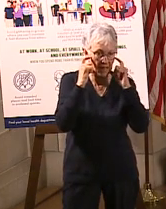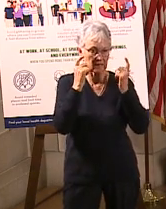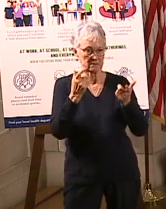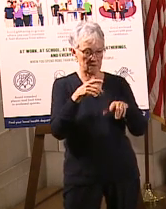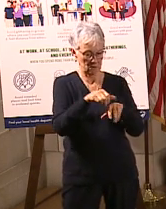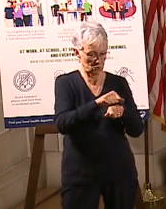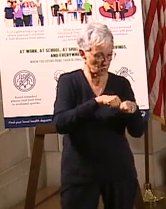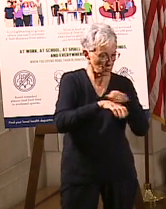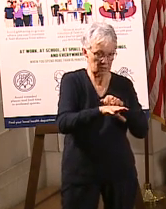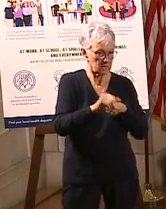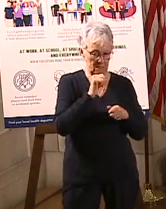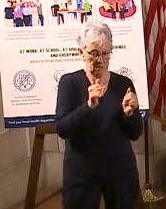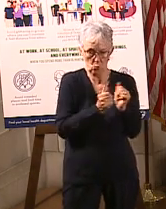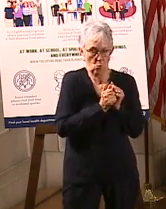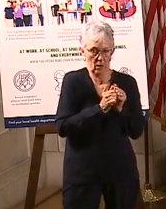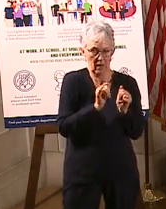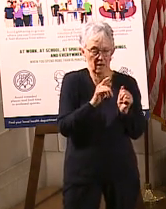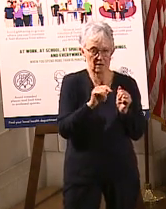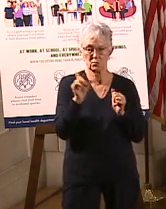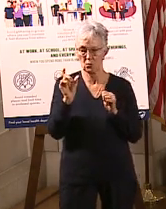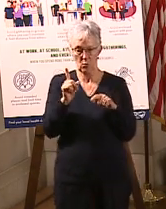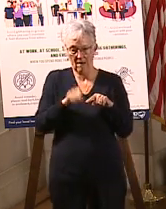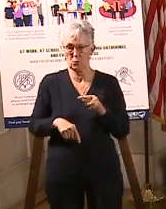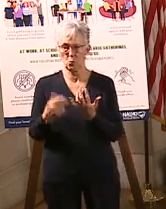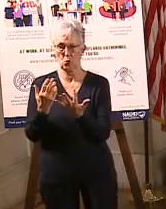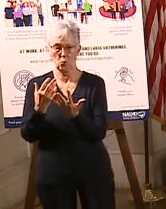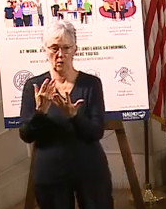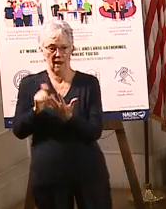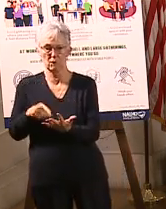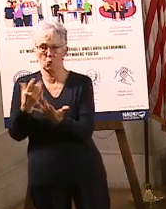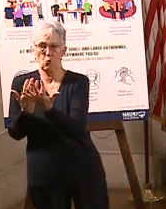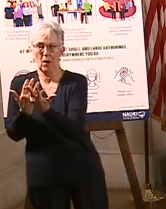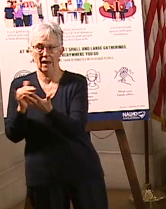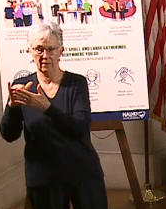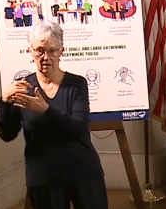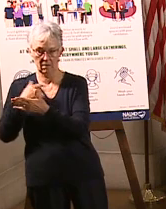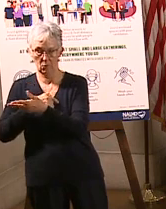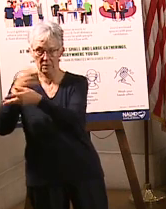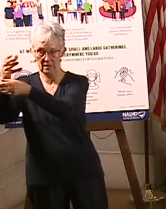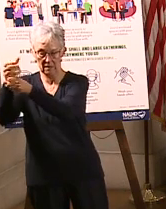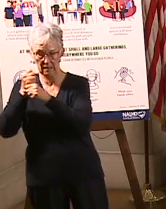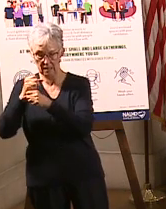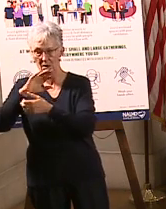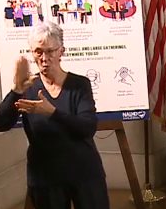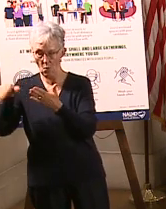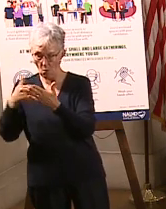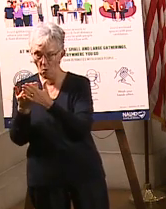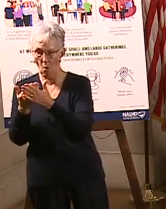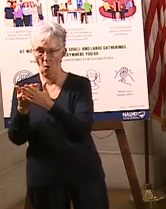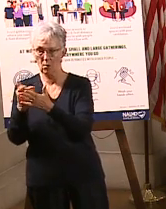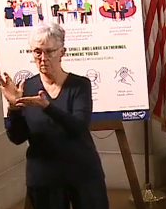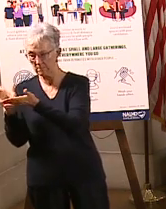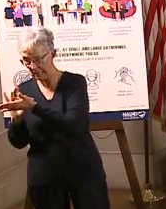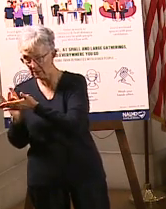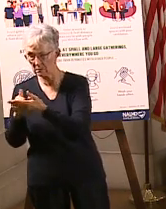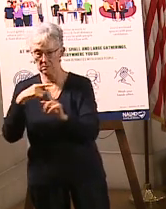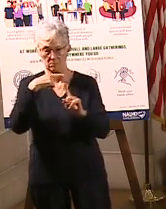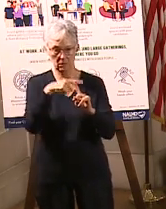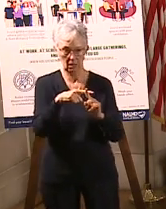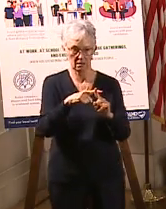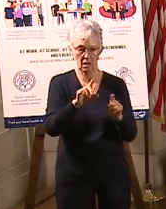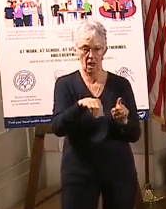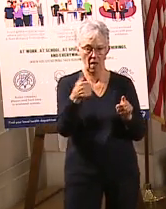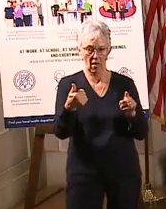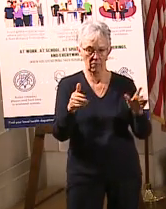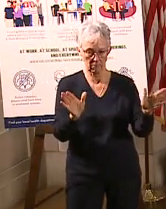administer those vaccines. So that's what Angie's talking about making sure the ancillary kits are arriving with the vaccines, putting them together, making sure